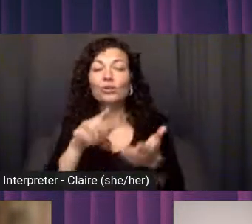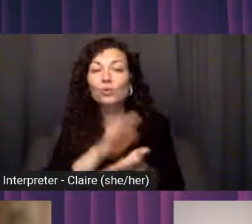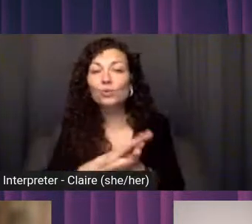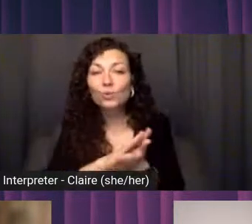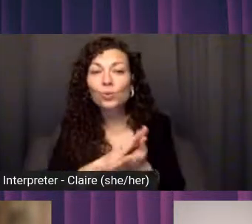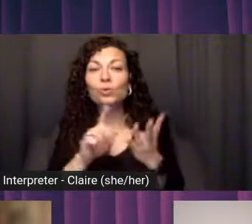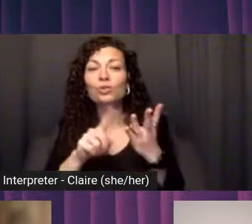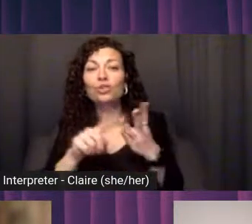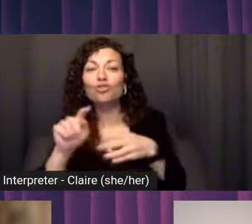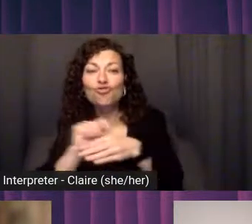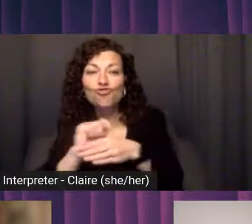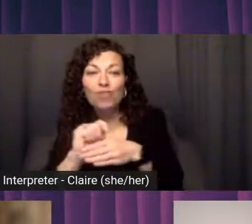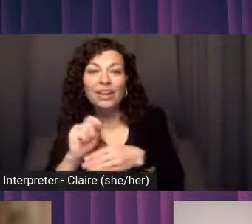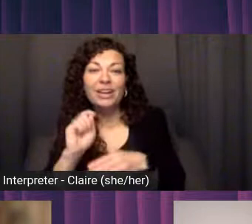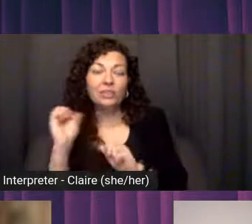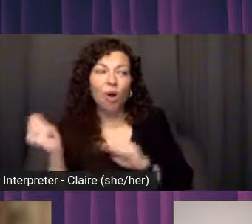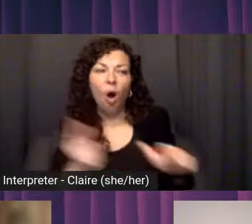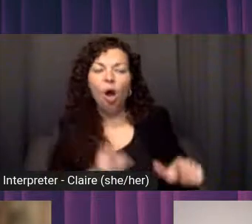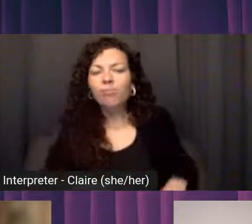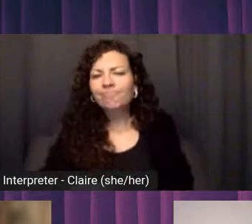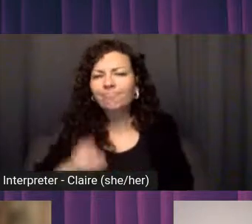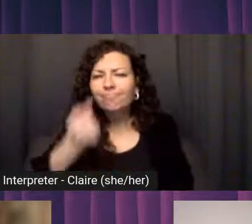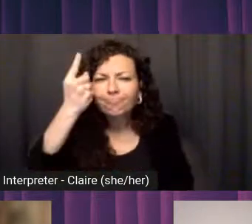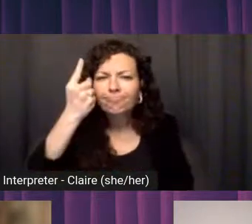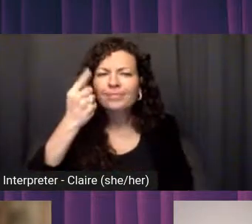And so we put ourselves out of business, like that would be great.